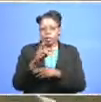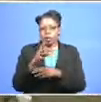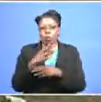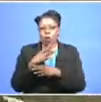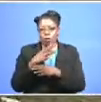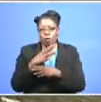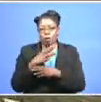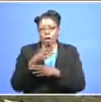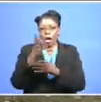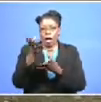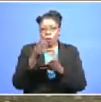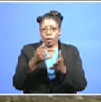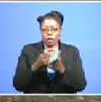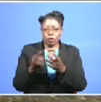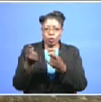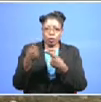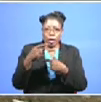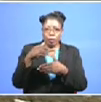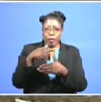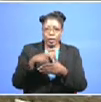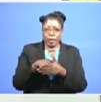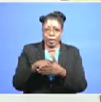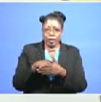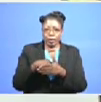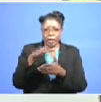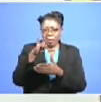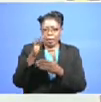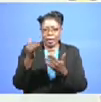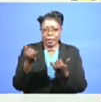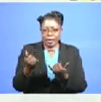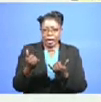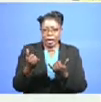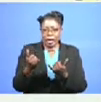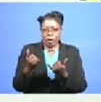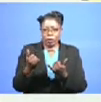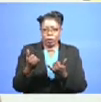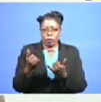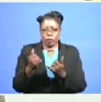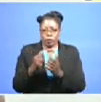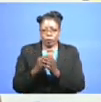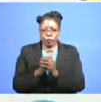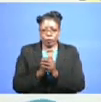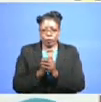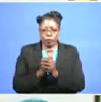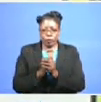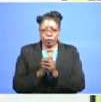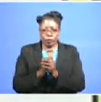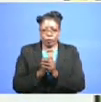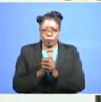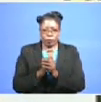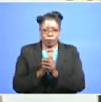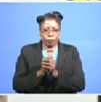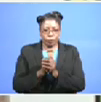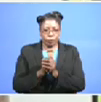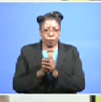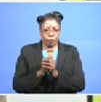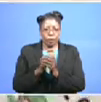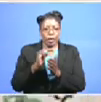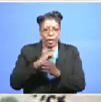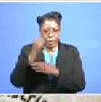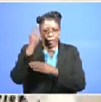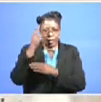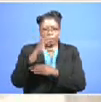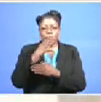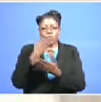Water can come into this area by now and then part of this year. I think it would be good for